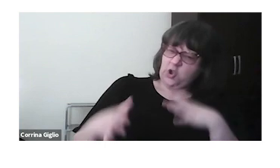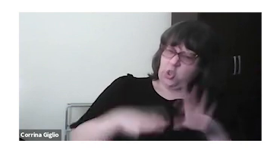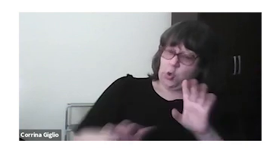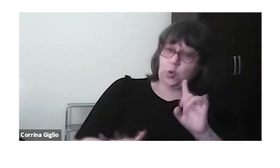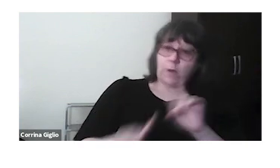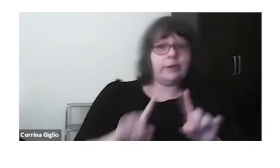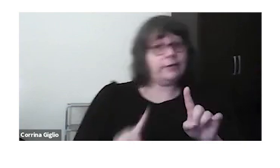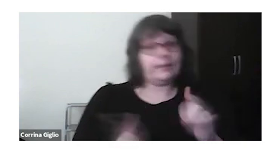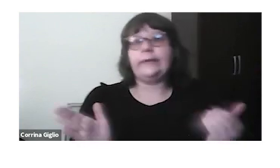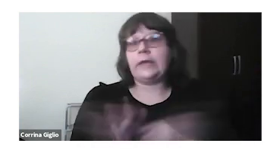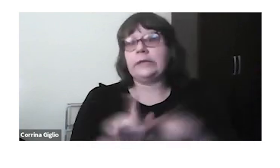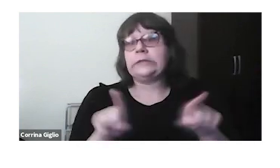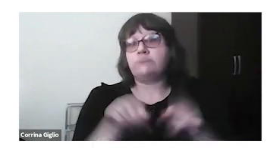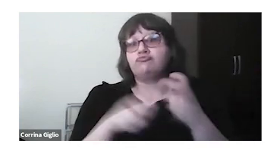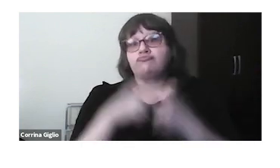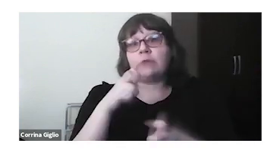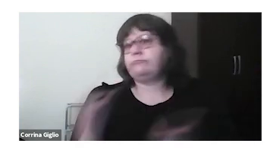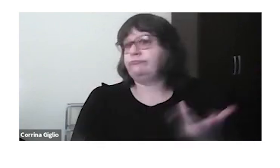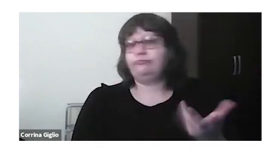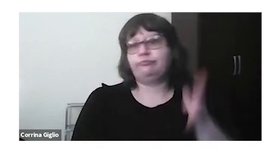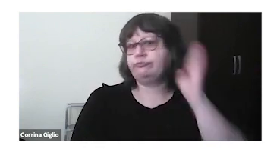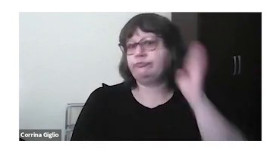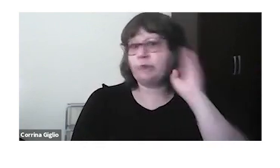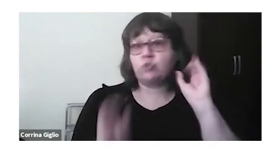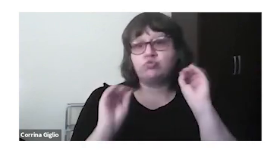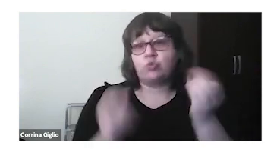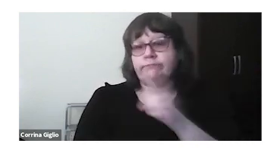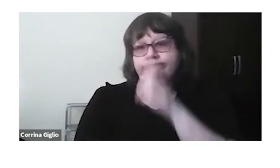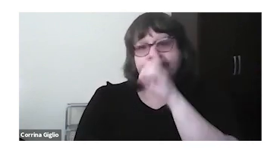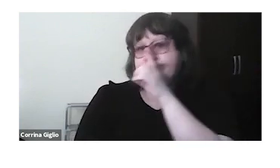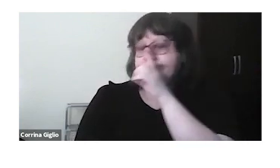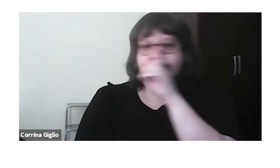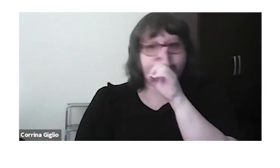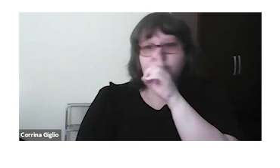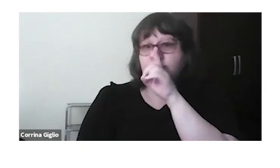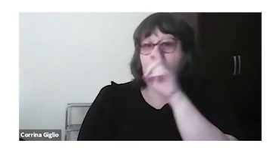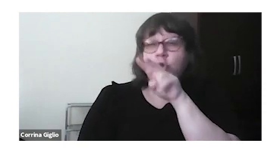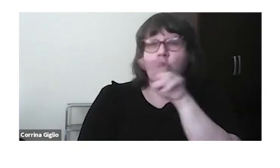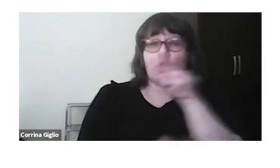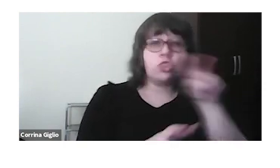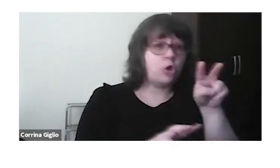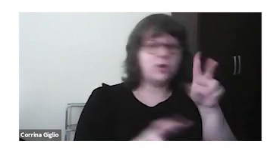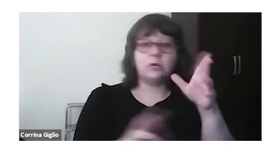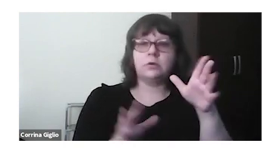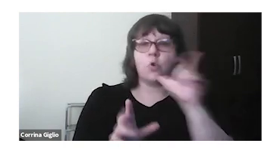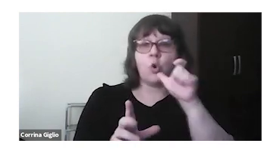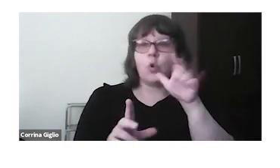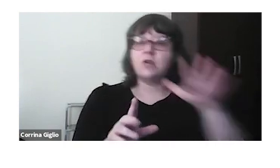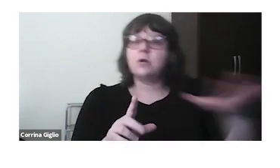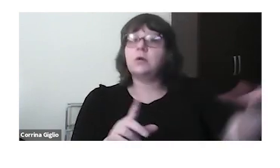listened. So it just, again, I think sometimes like reading a room is really important.